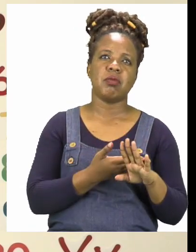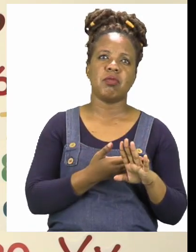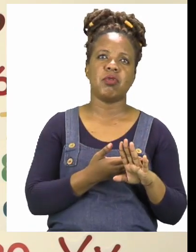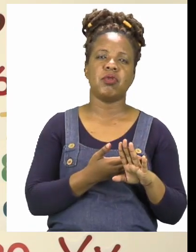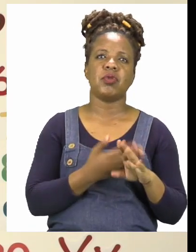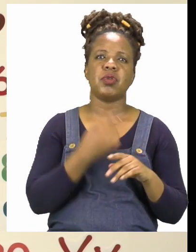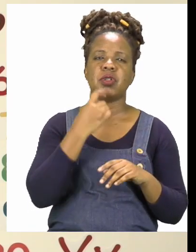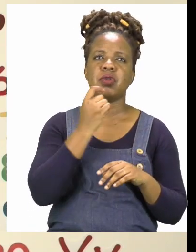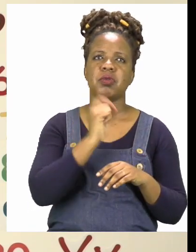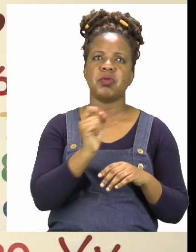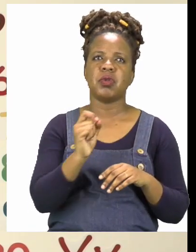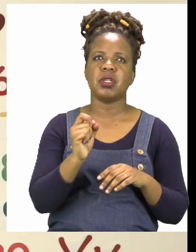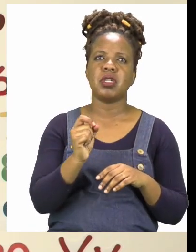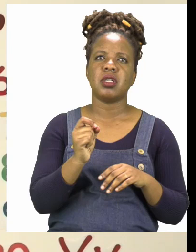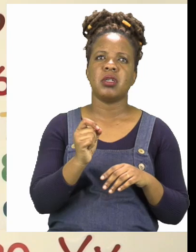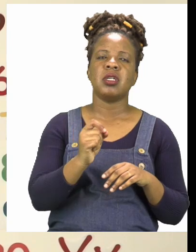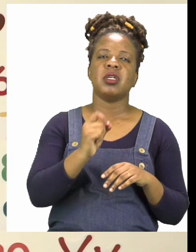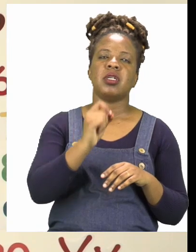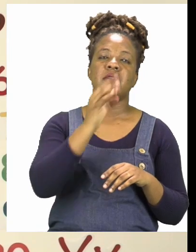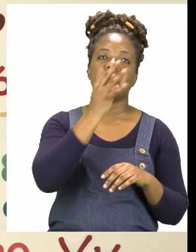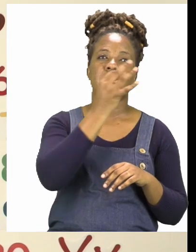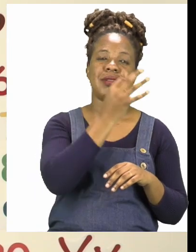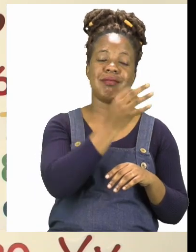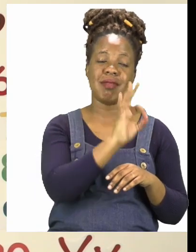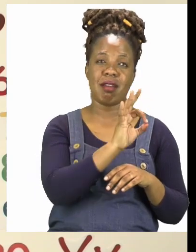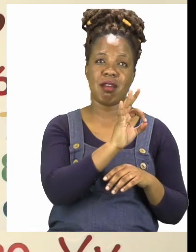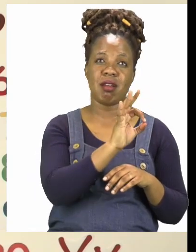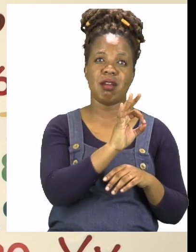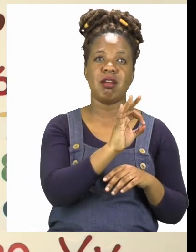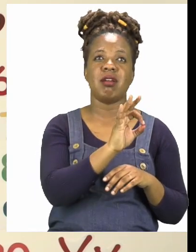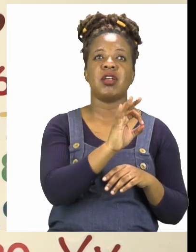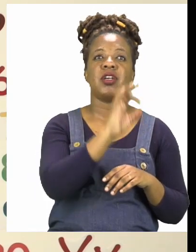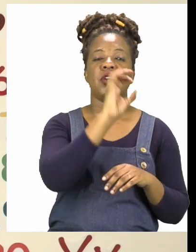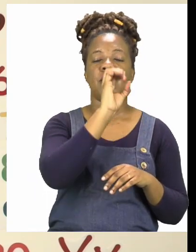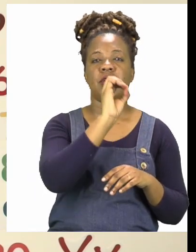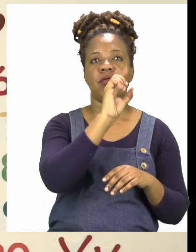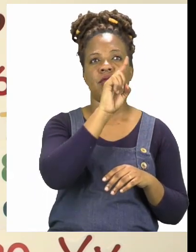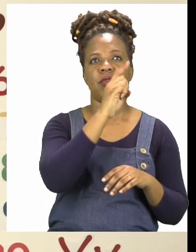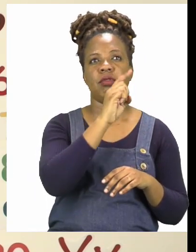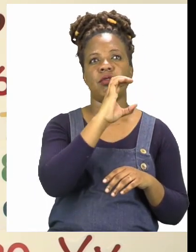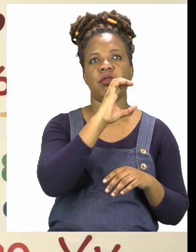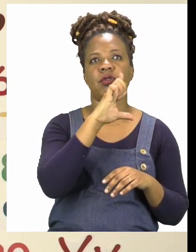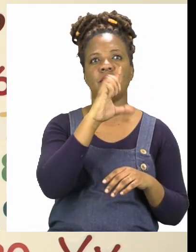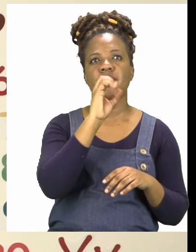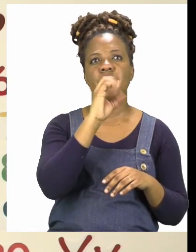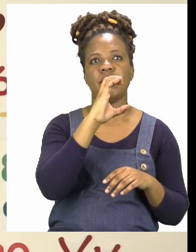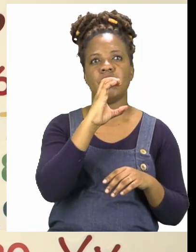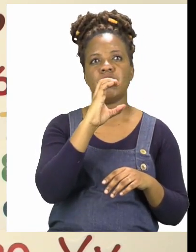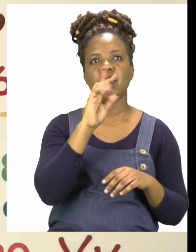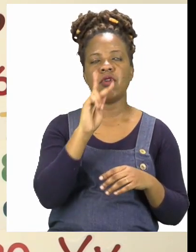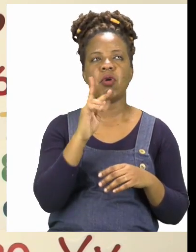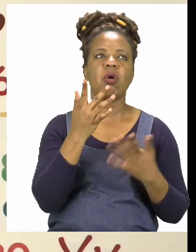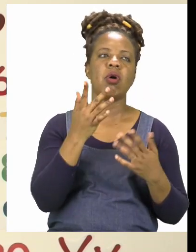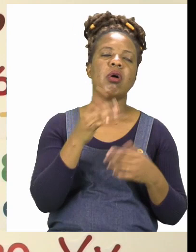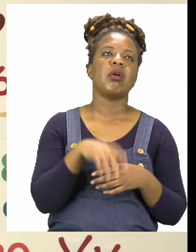So we can say 9 o'clock, 8